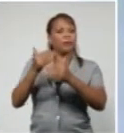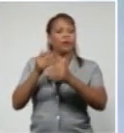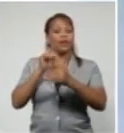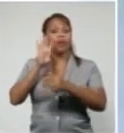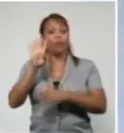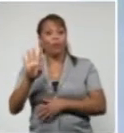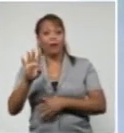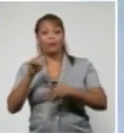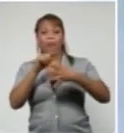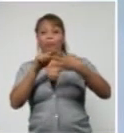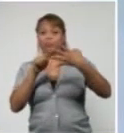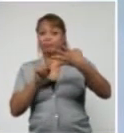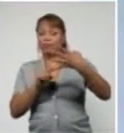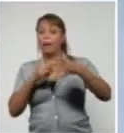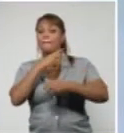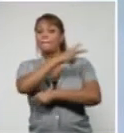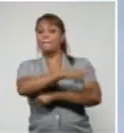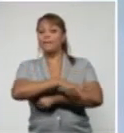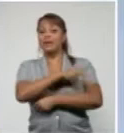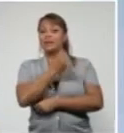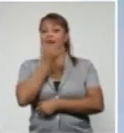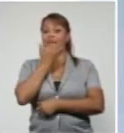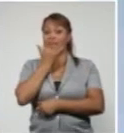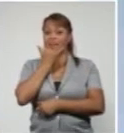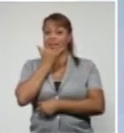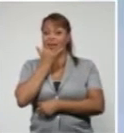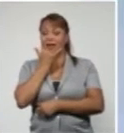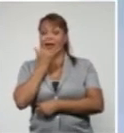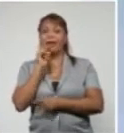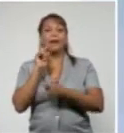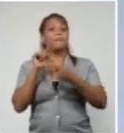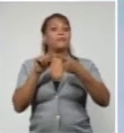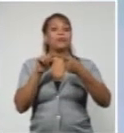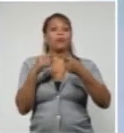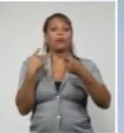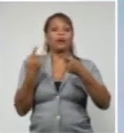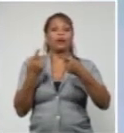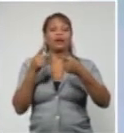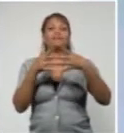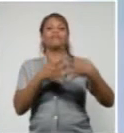87,407 new cases yesterday, for a total of